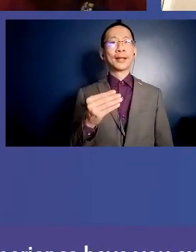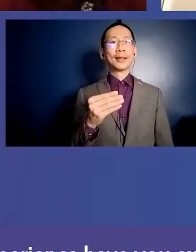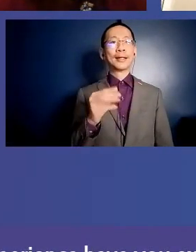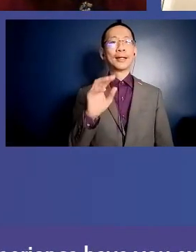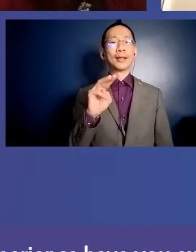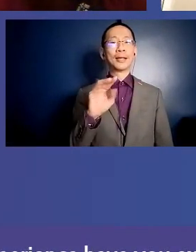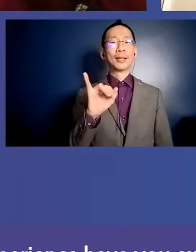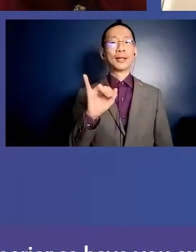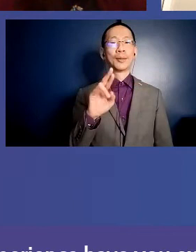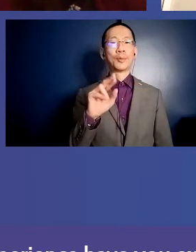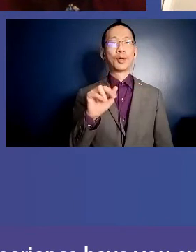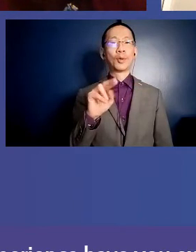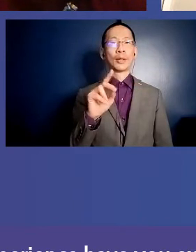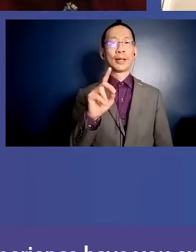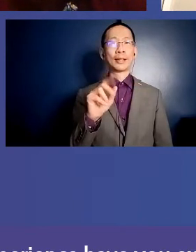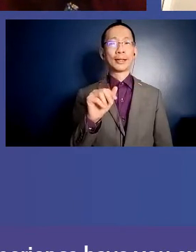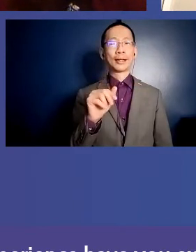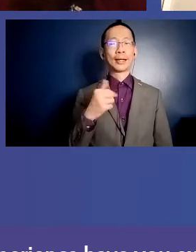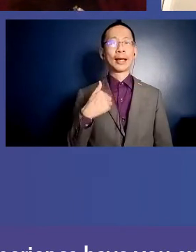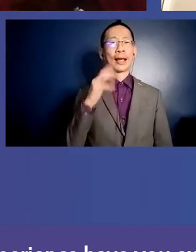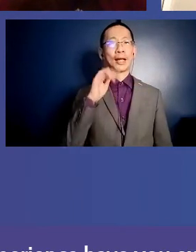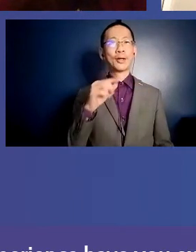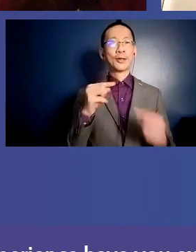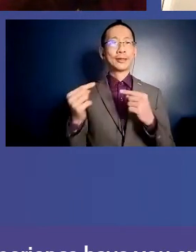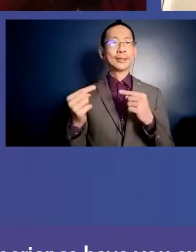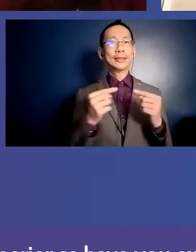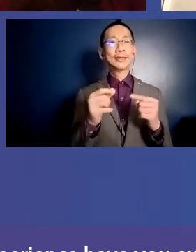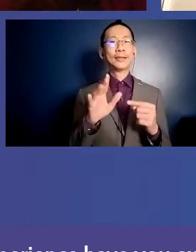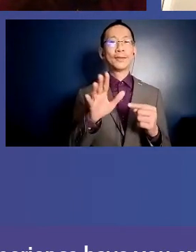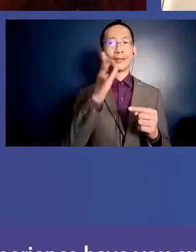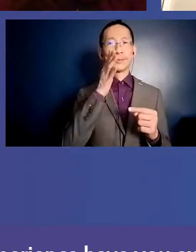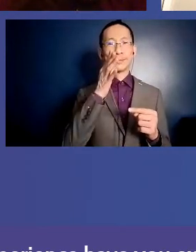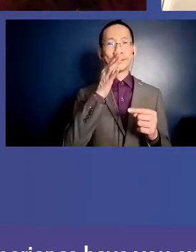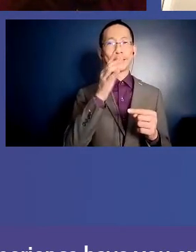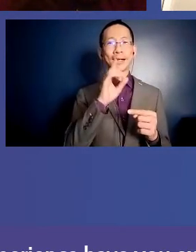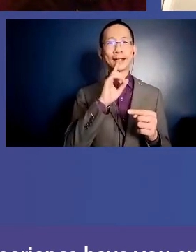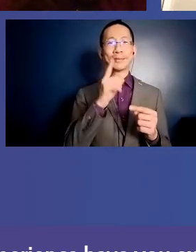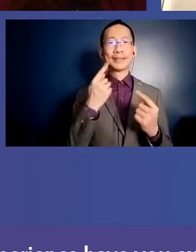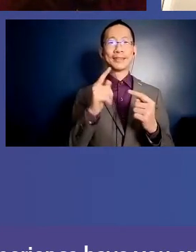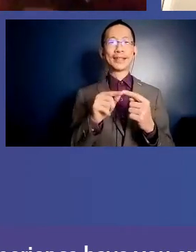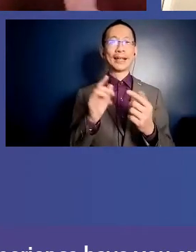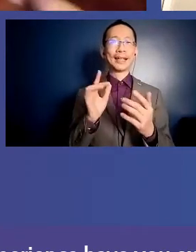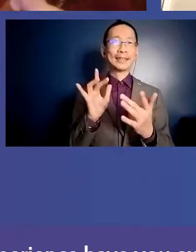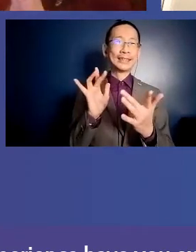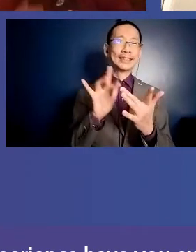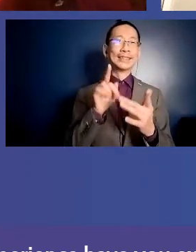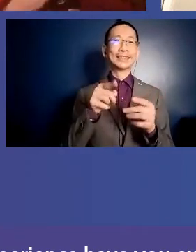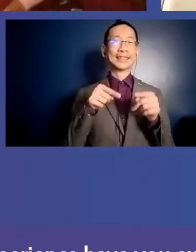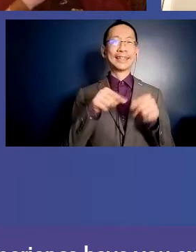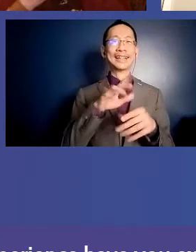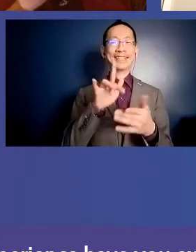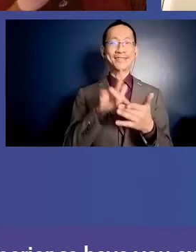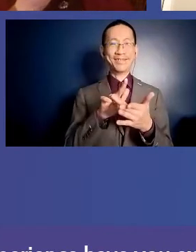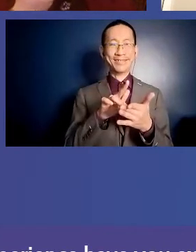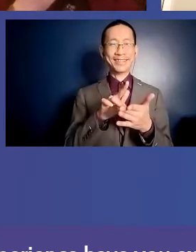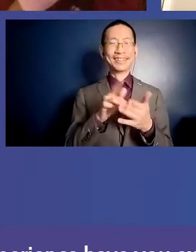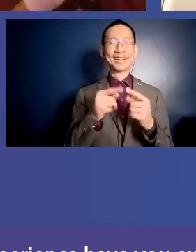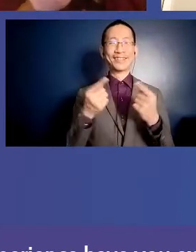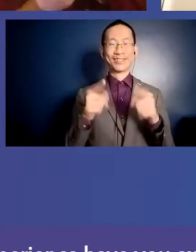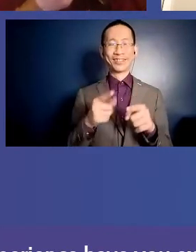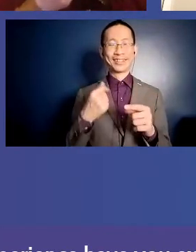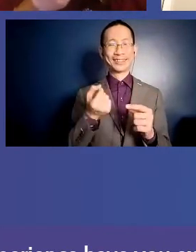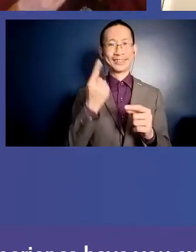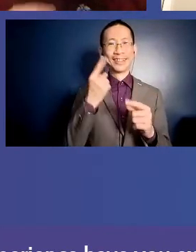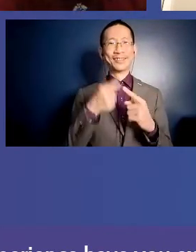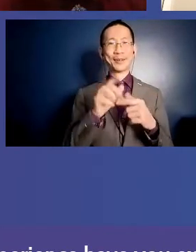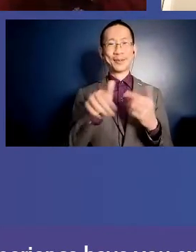Miranda, I know that tension of your mom being trying to hit you up in the middle of an event. So please, from all